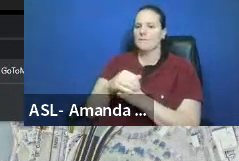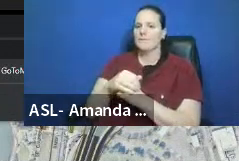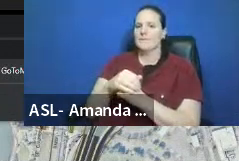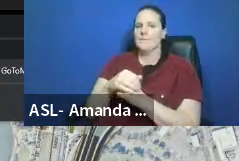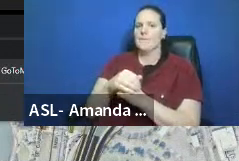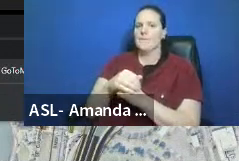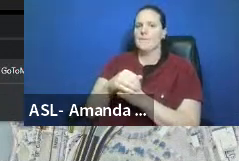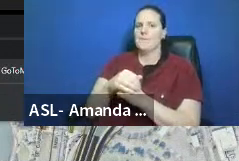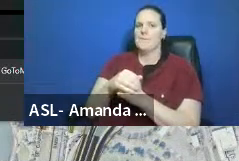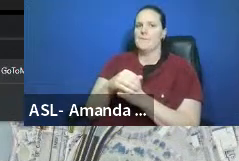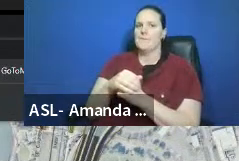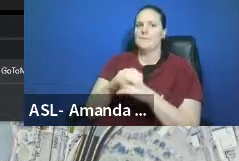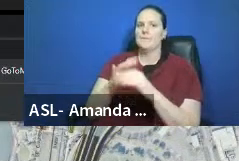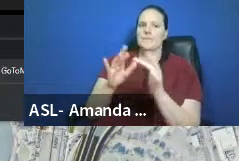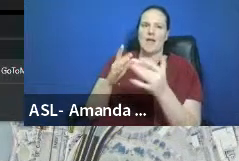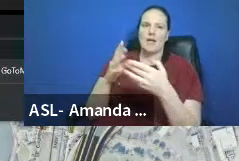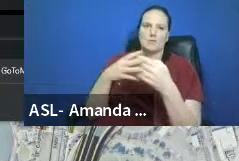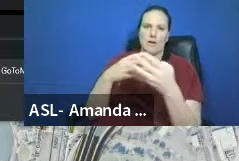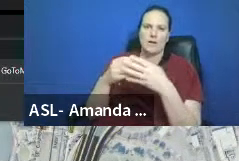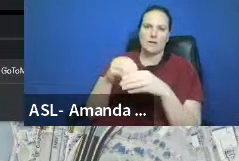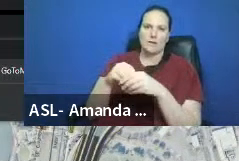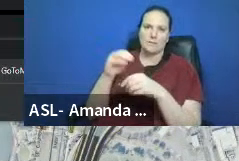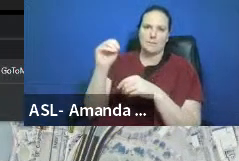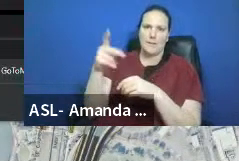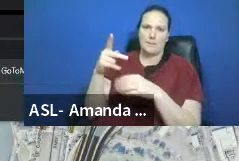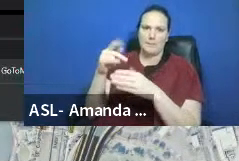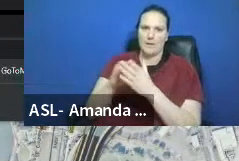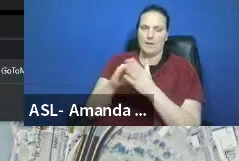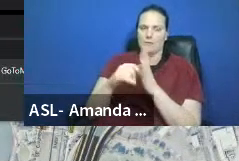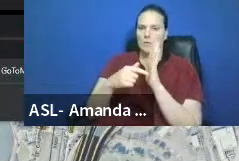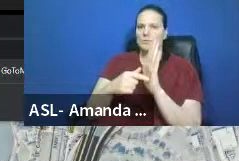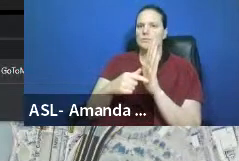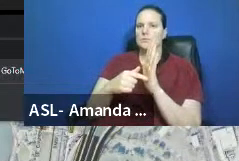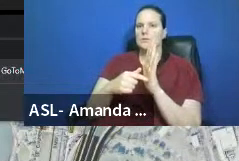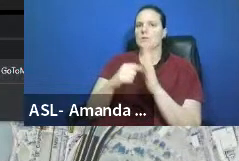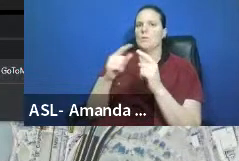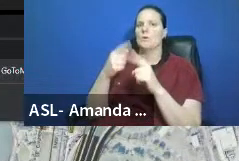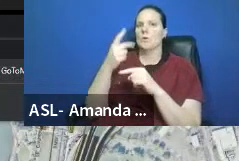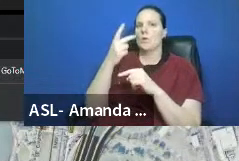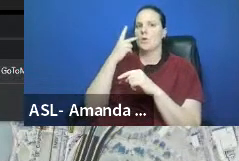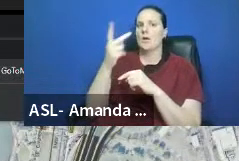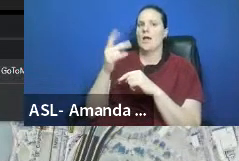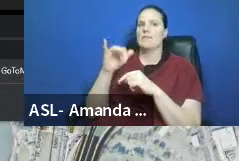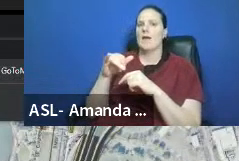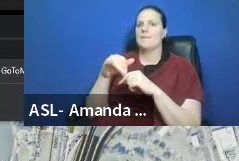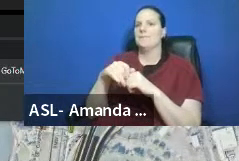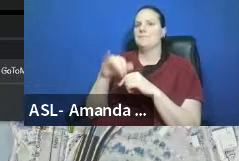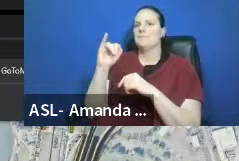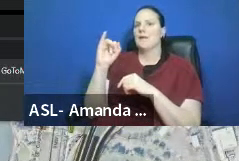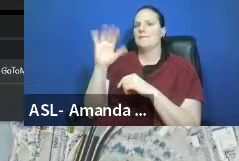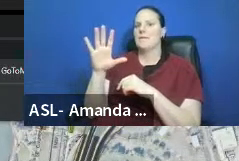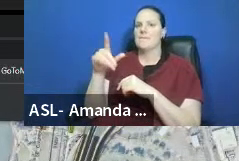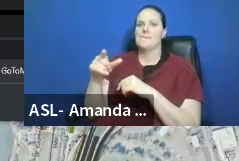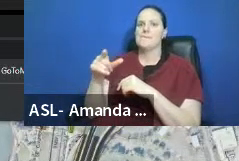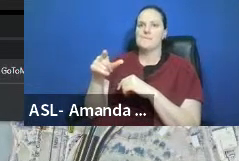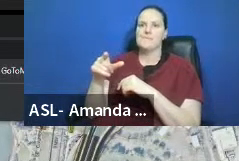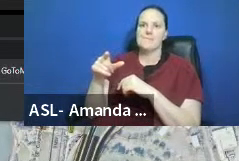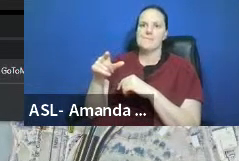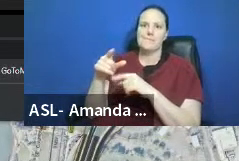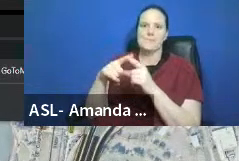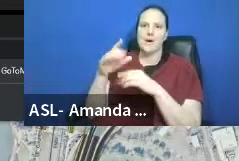The lighter gray in the map represents when you're looking at, for instance, the interstate, but it's on a bridge